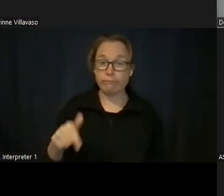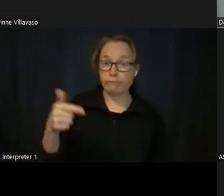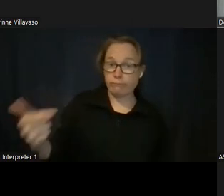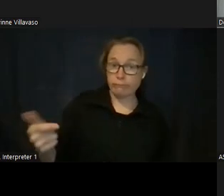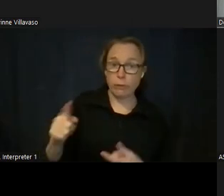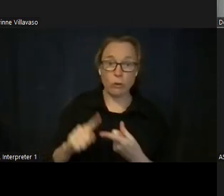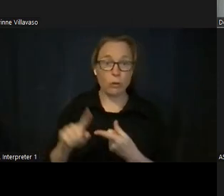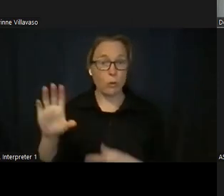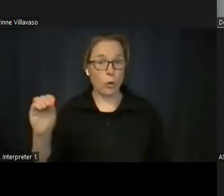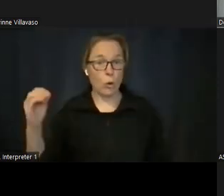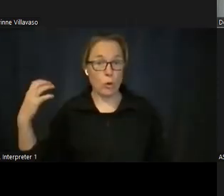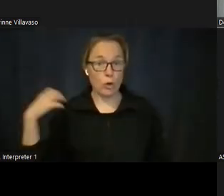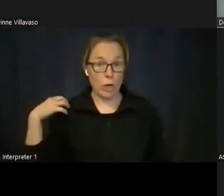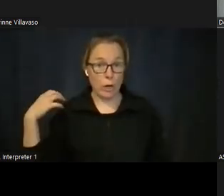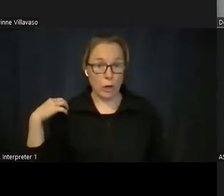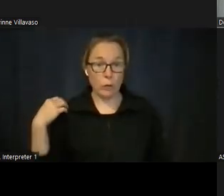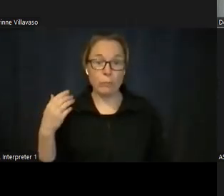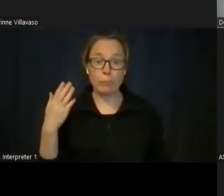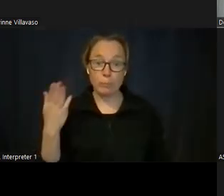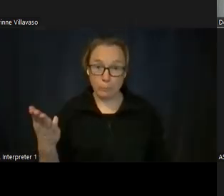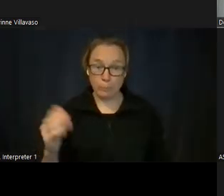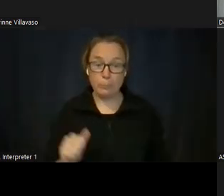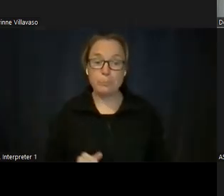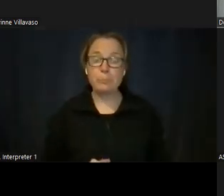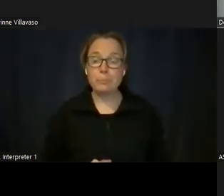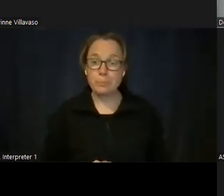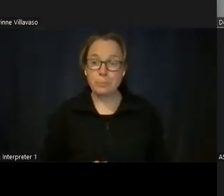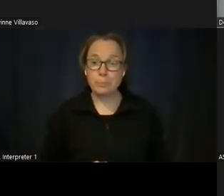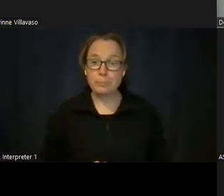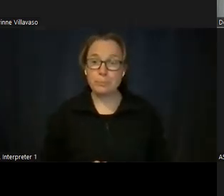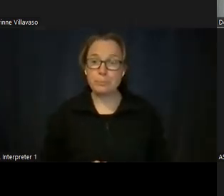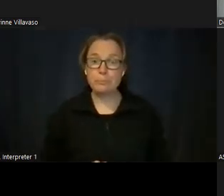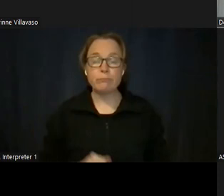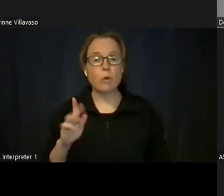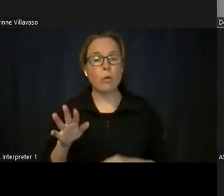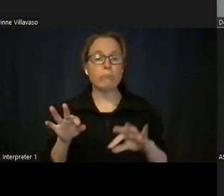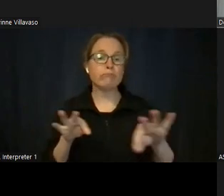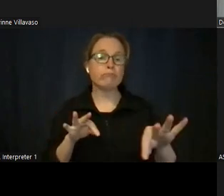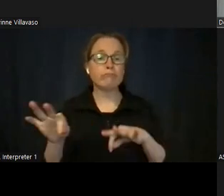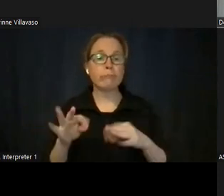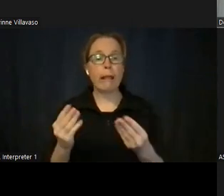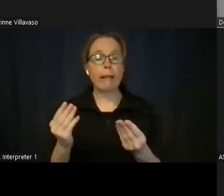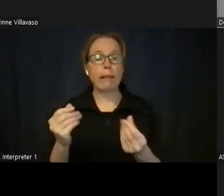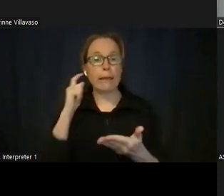our co-chair to give the land acknowledgement.